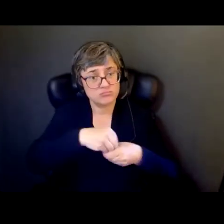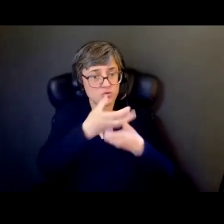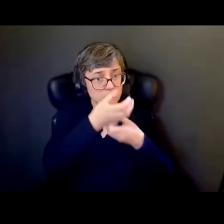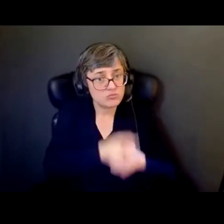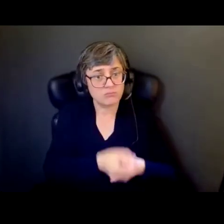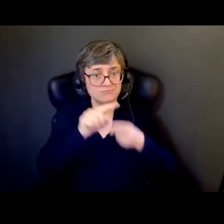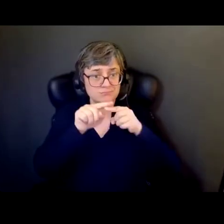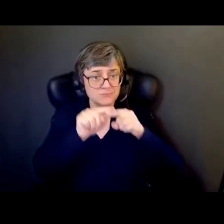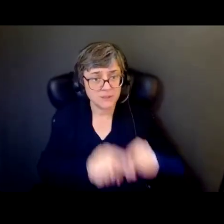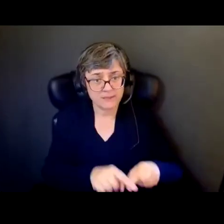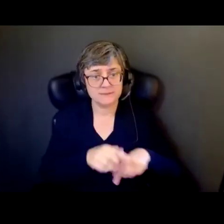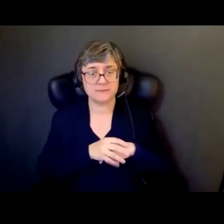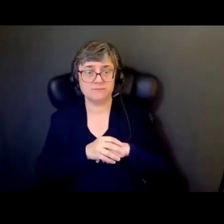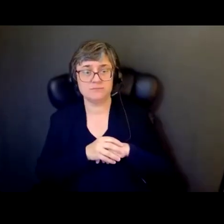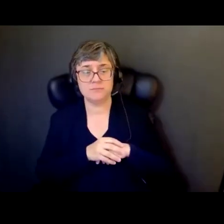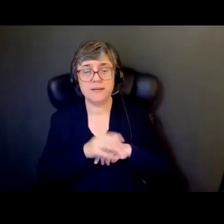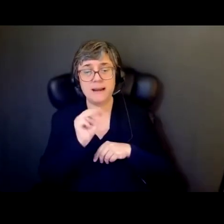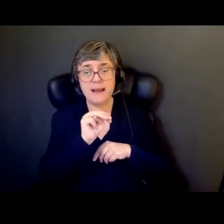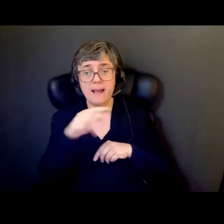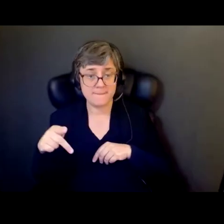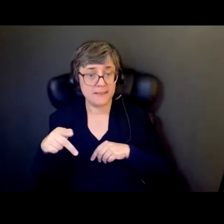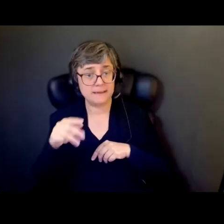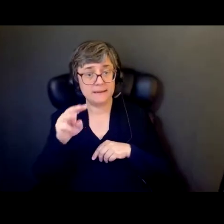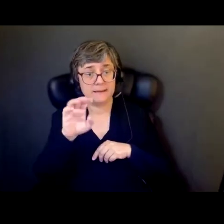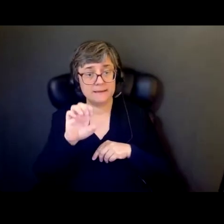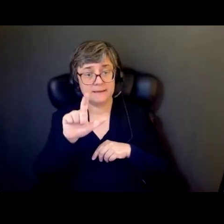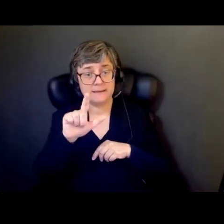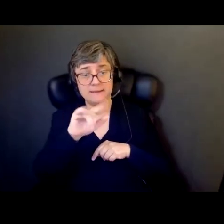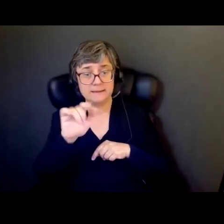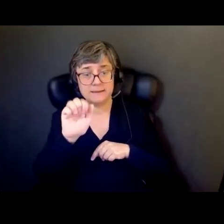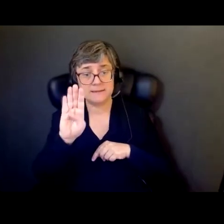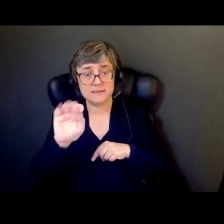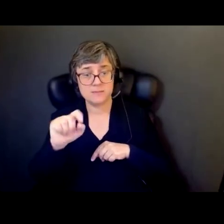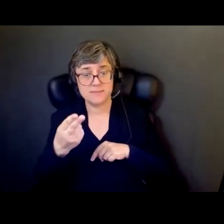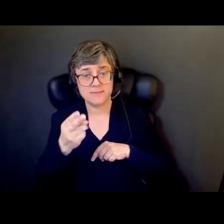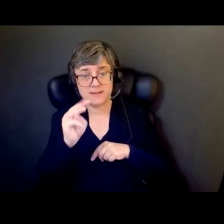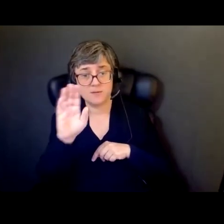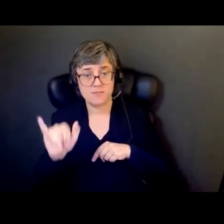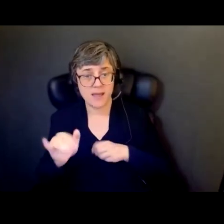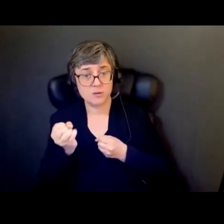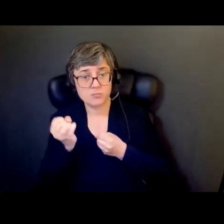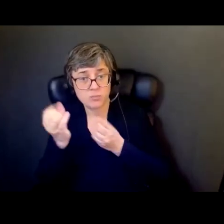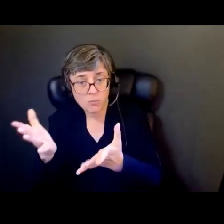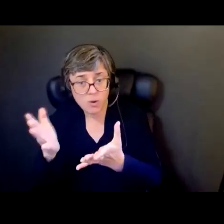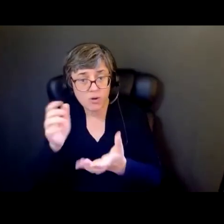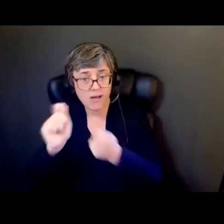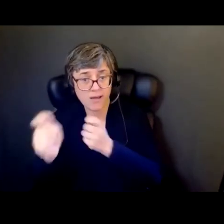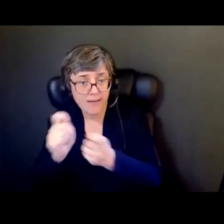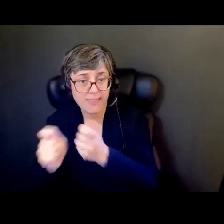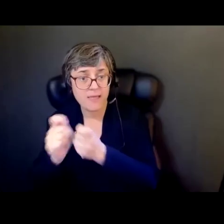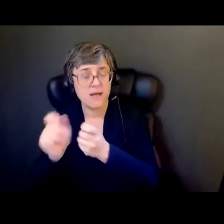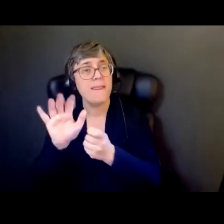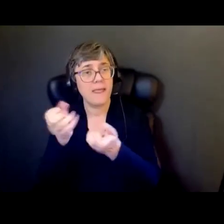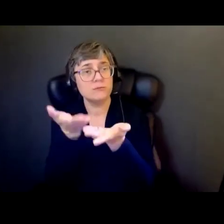Instead, the committee adopted an amendment that would require Parliament to review the offence after